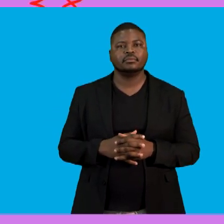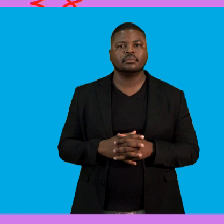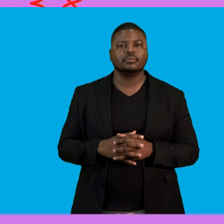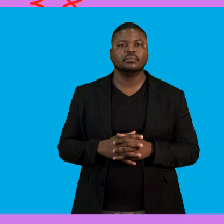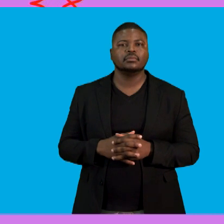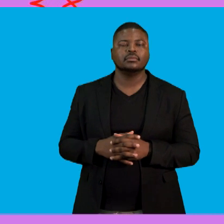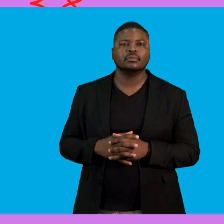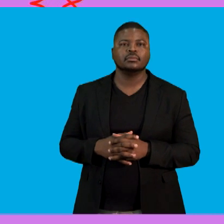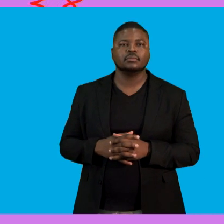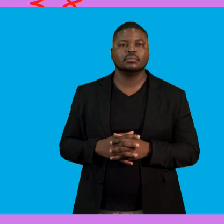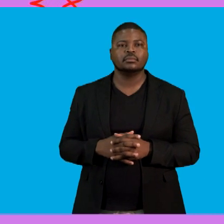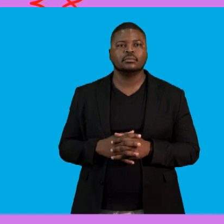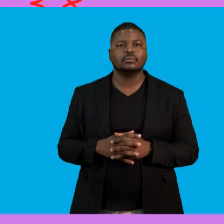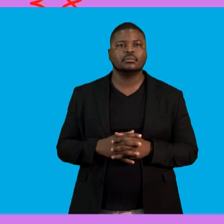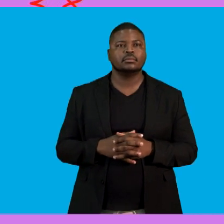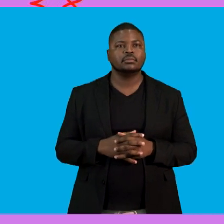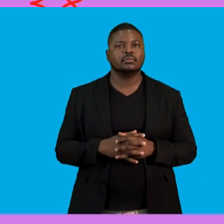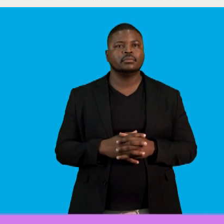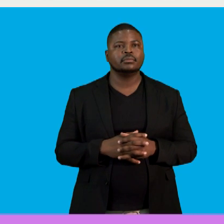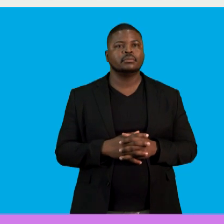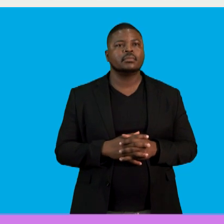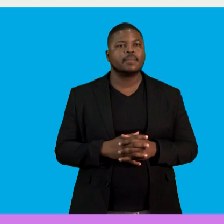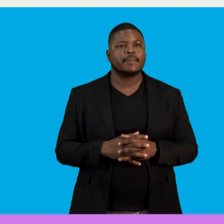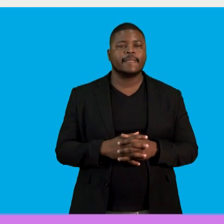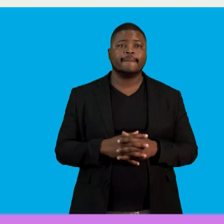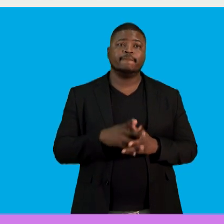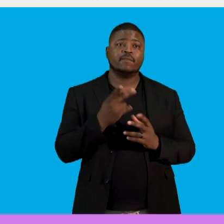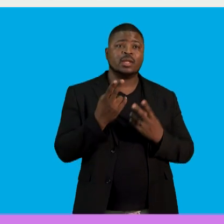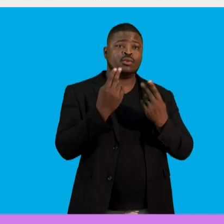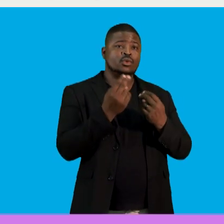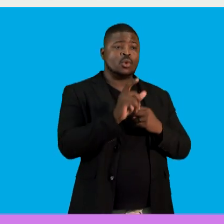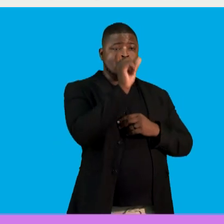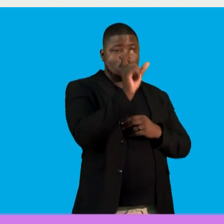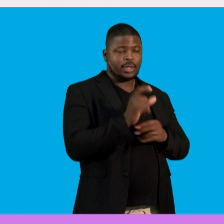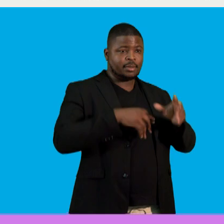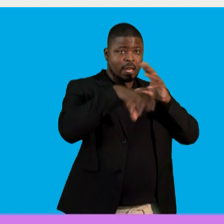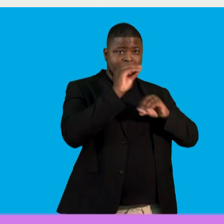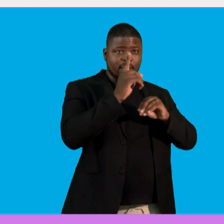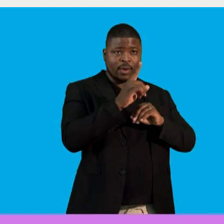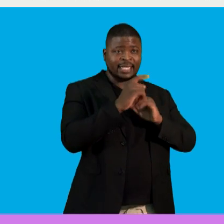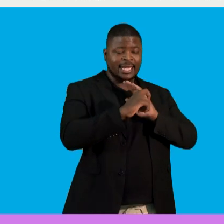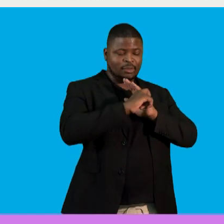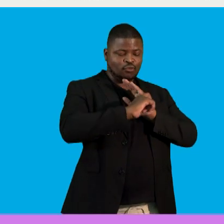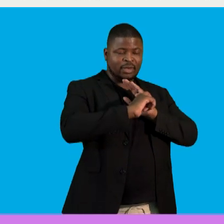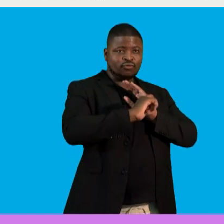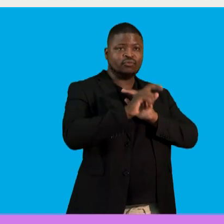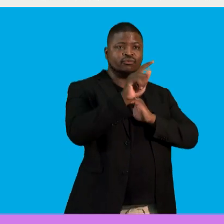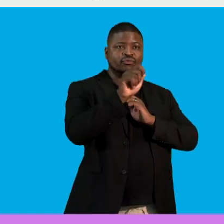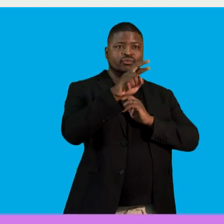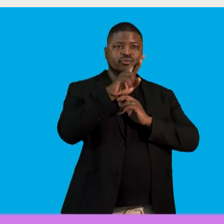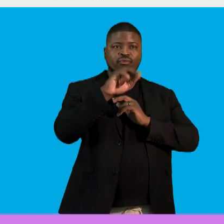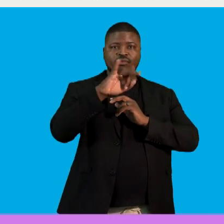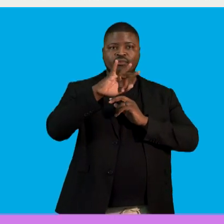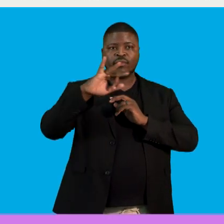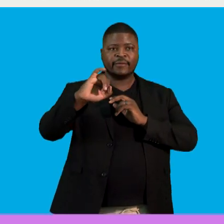39.38 rands. The new words that we'll be focusing on would be tariff. We have to define